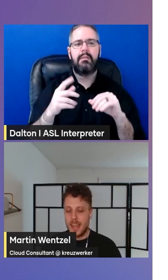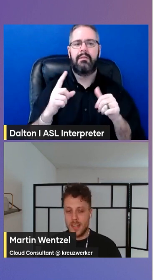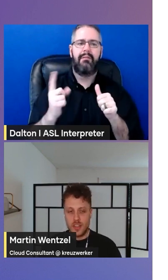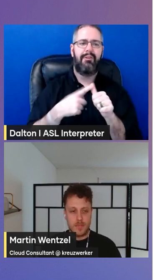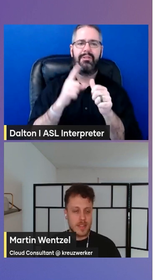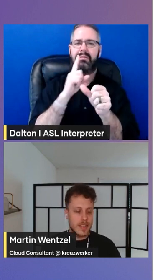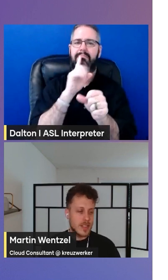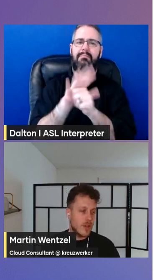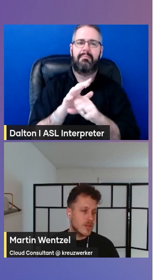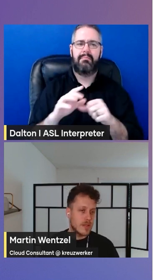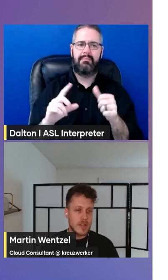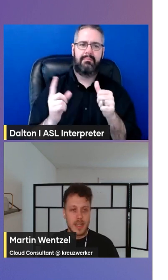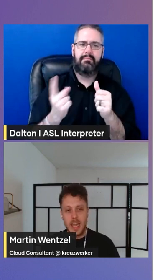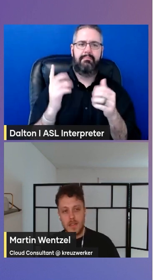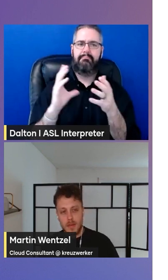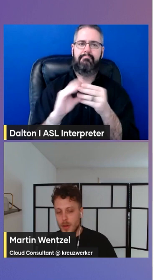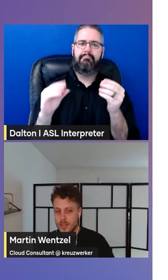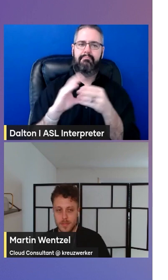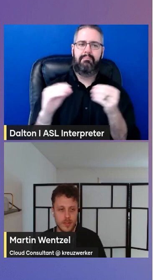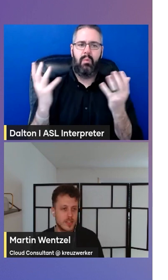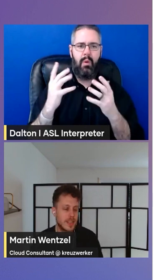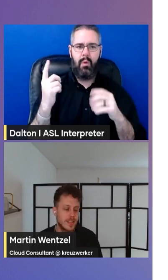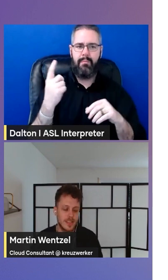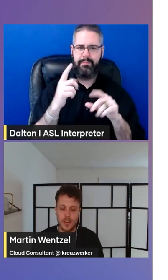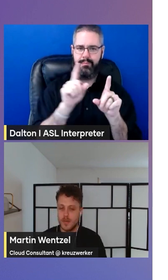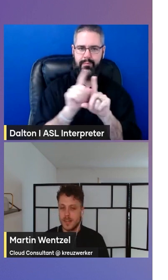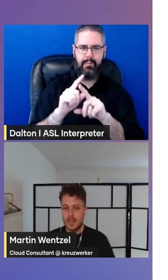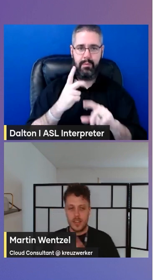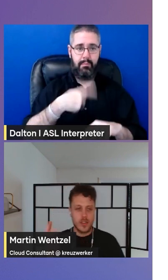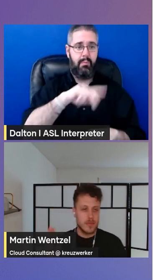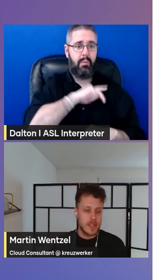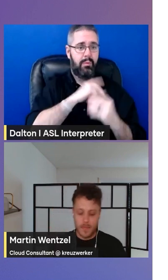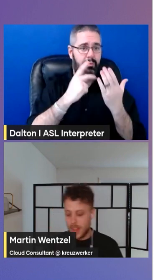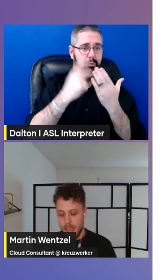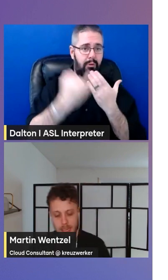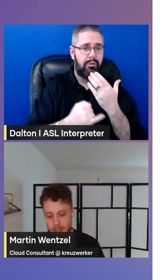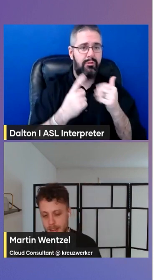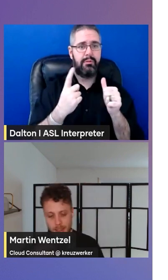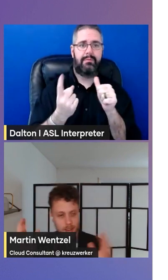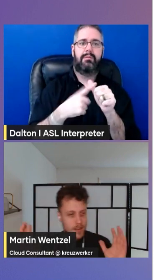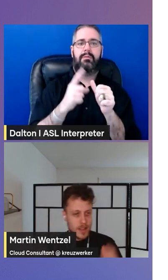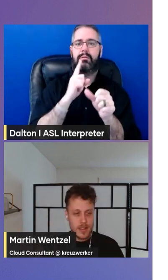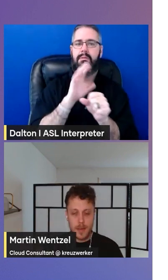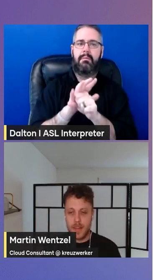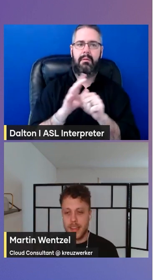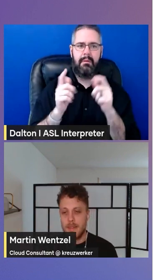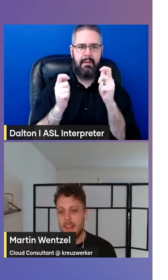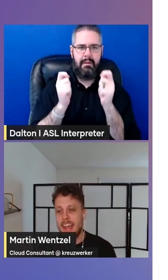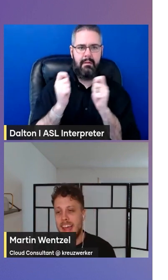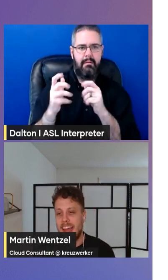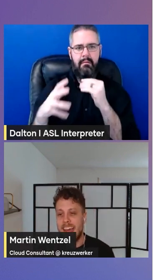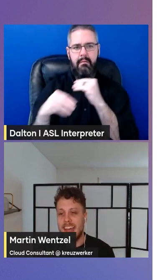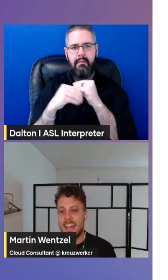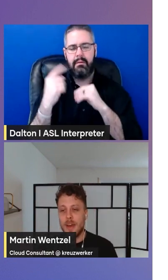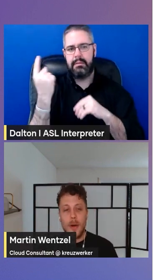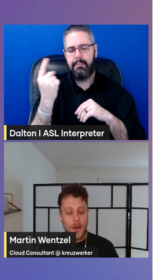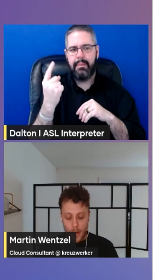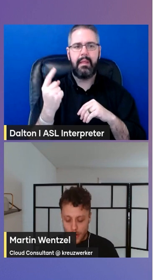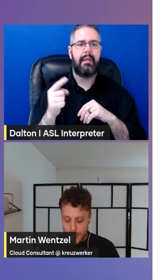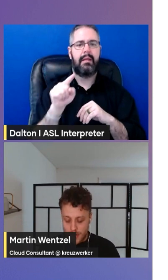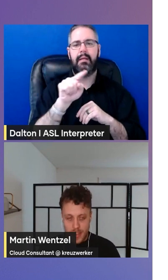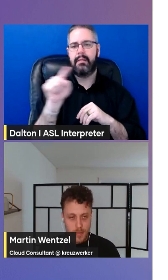always initial commit. It's also, for my personal projects, it's always initial commit, adding something.